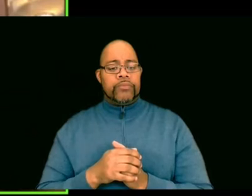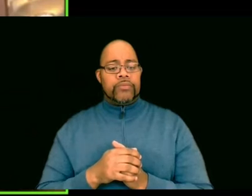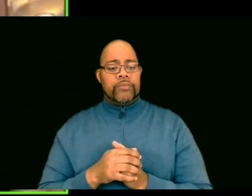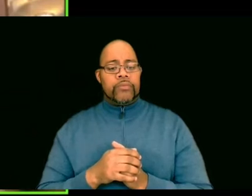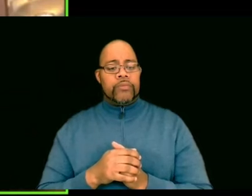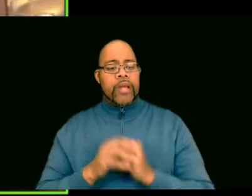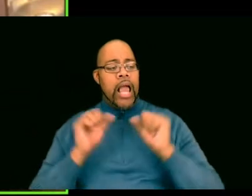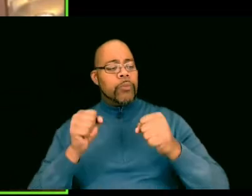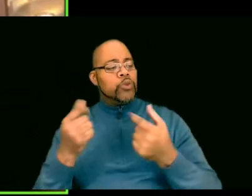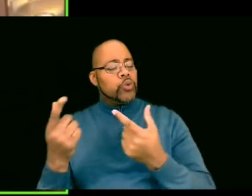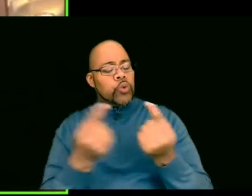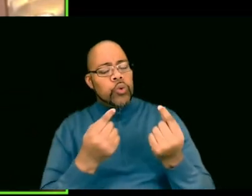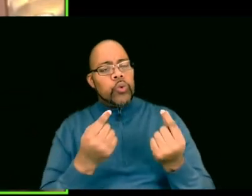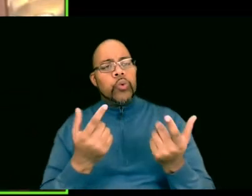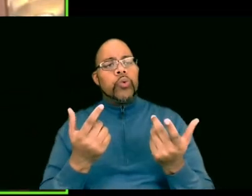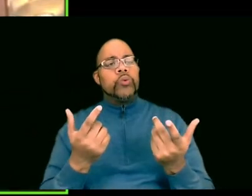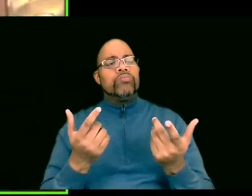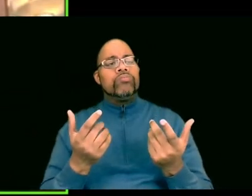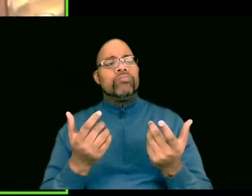do what I might